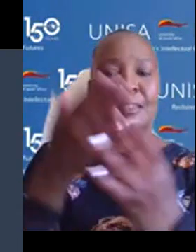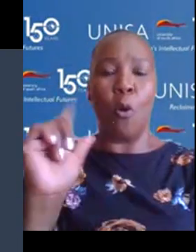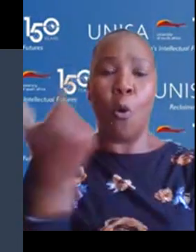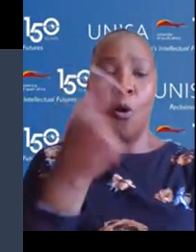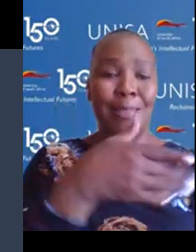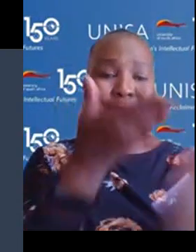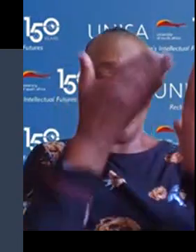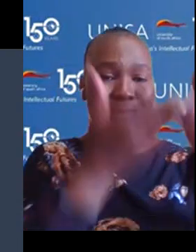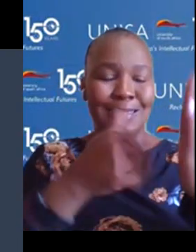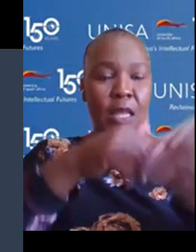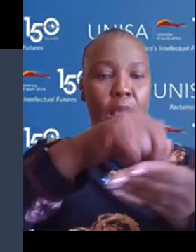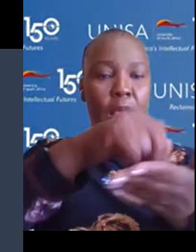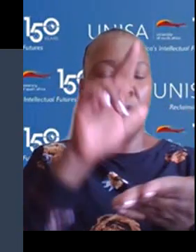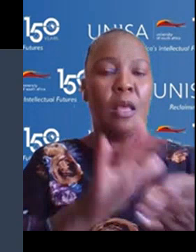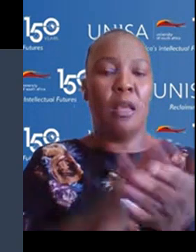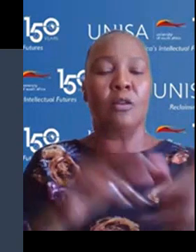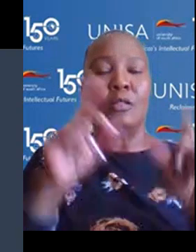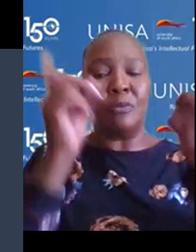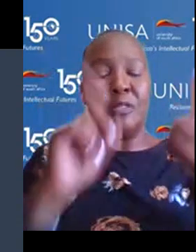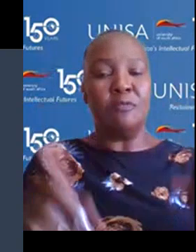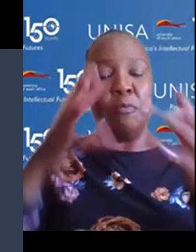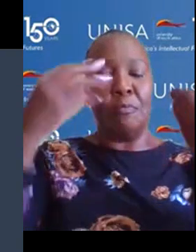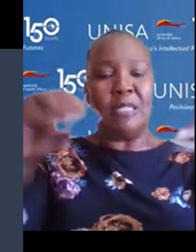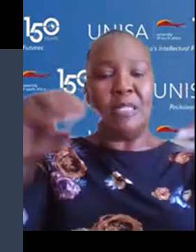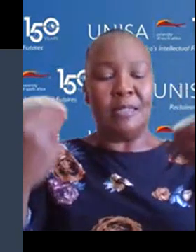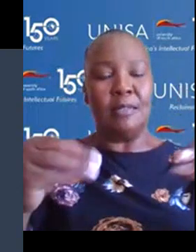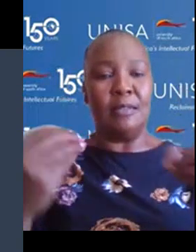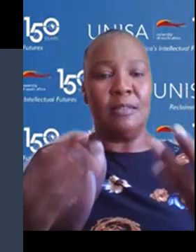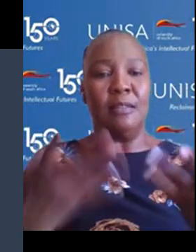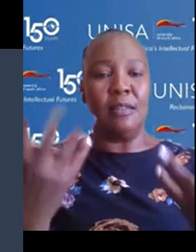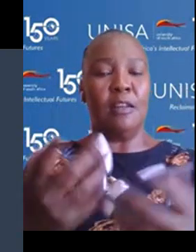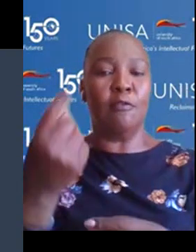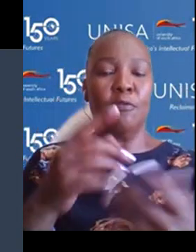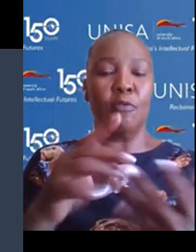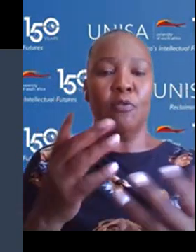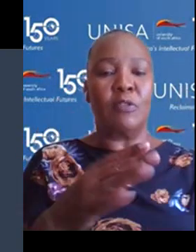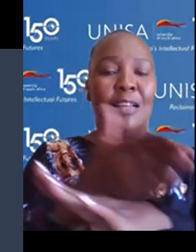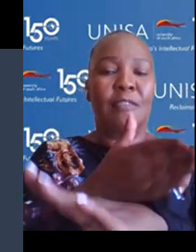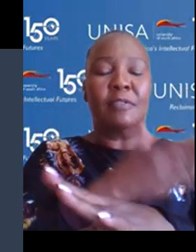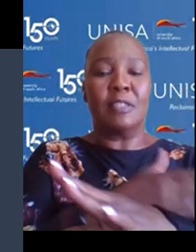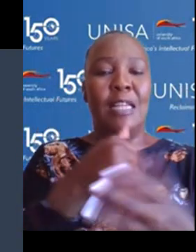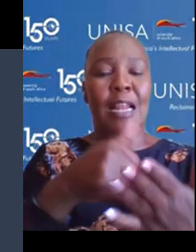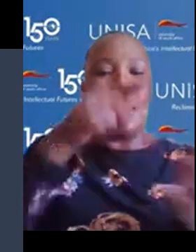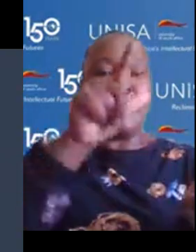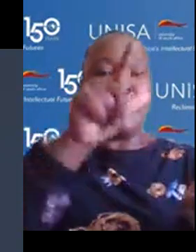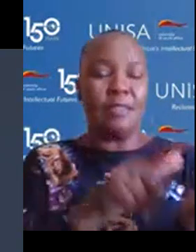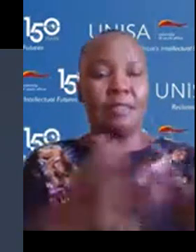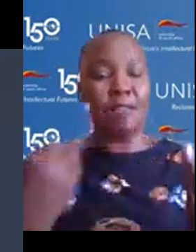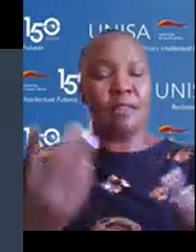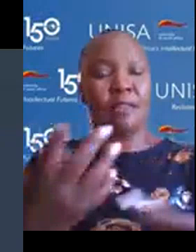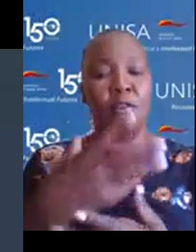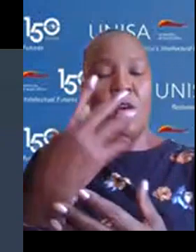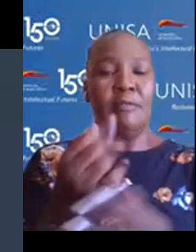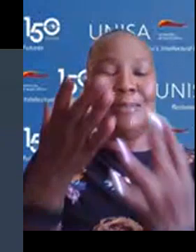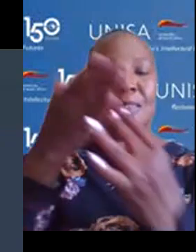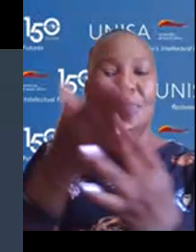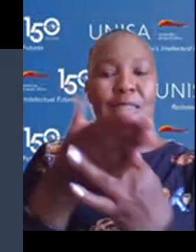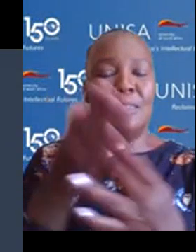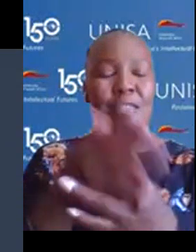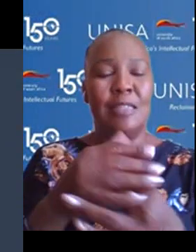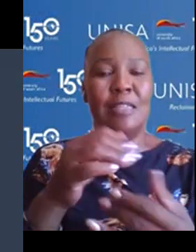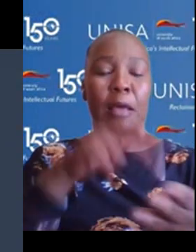apps because a lot of it is specific for business and for the advanced licenses. But you will still have access to the apps that we